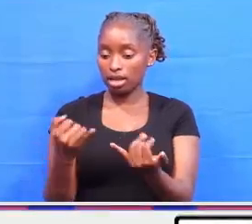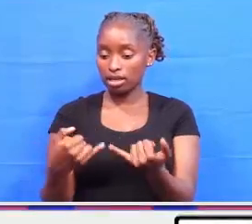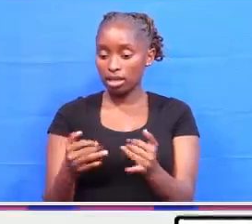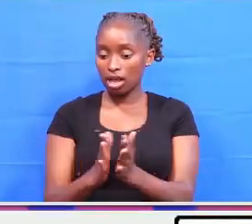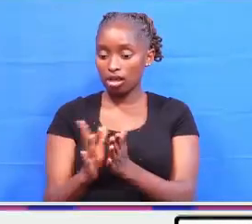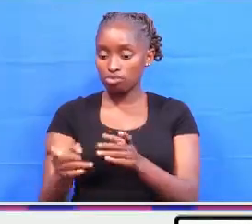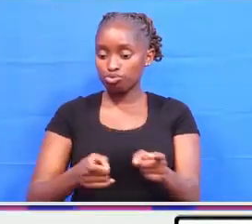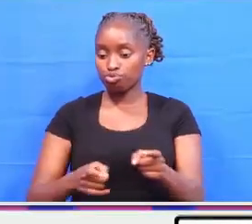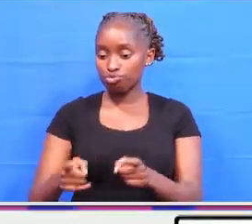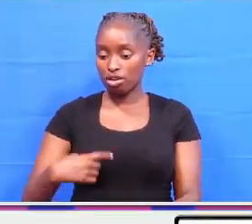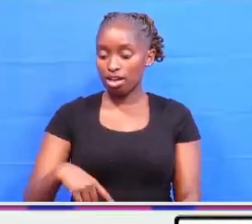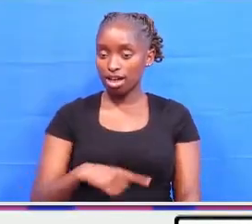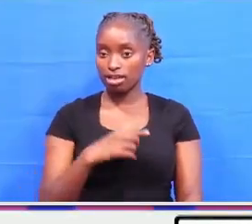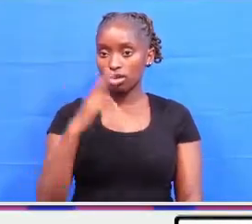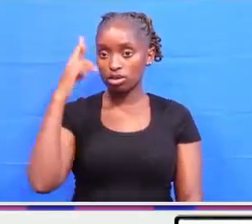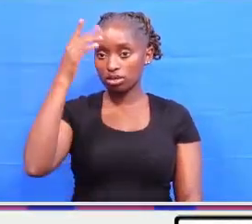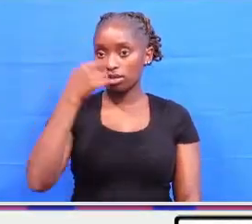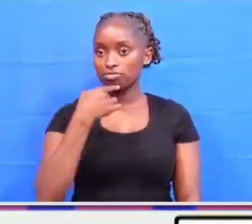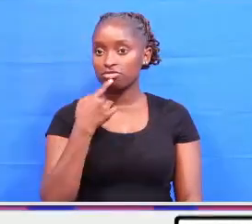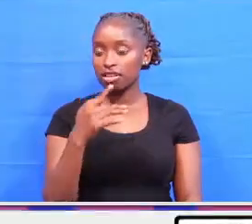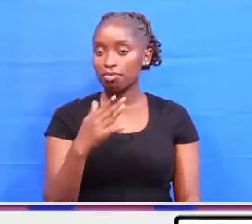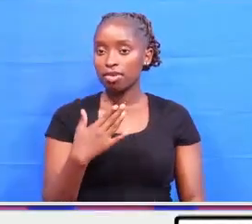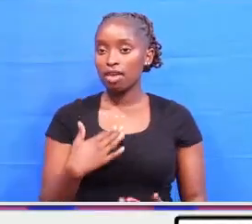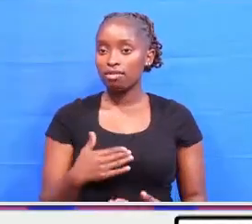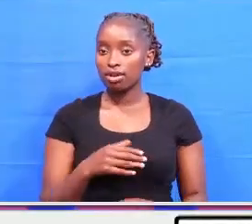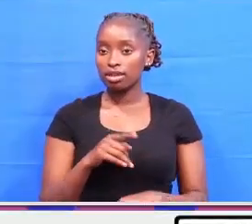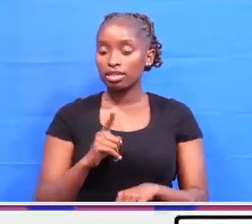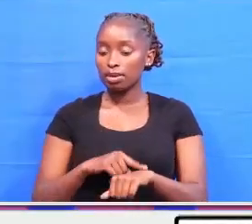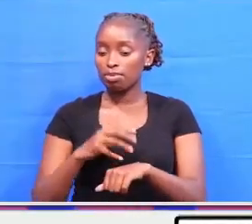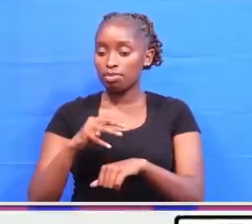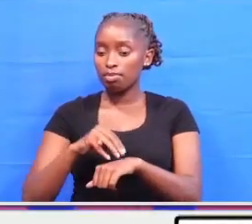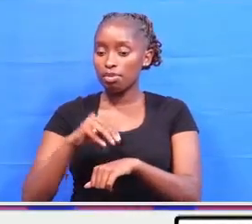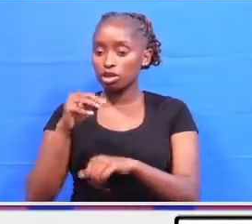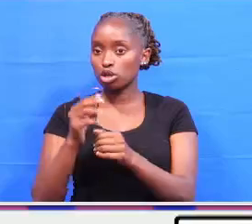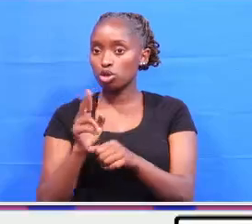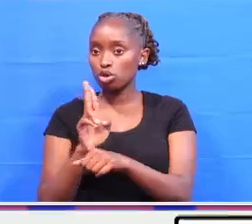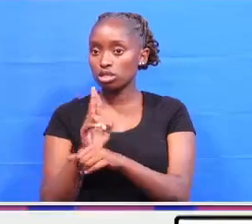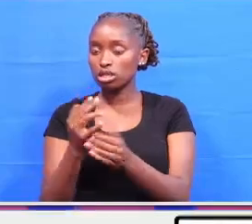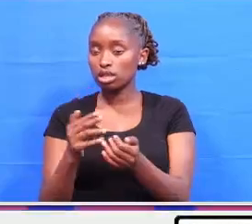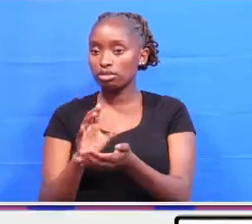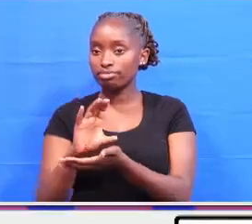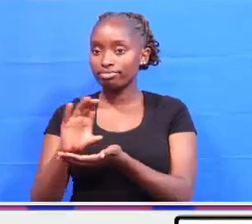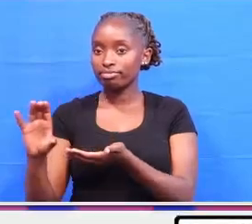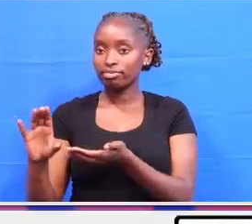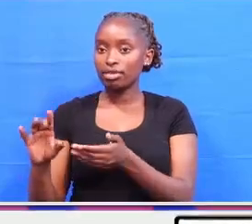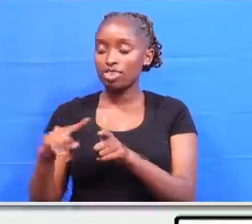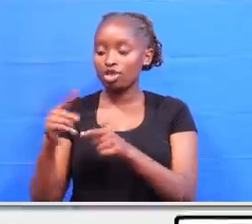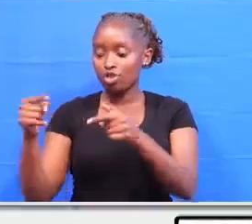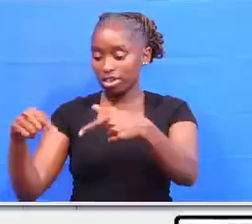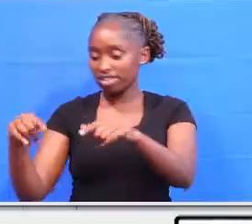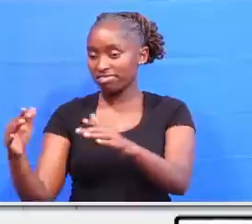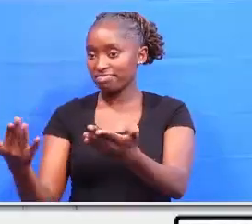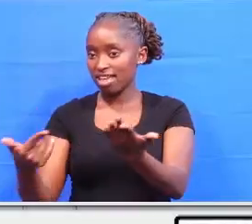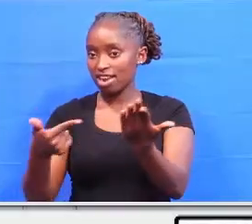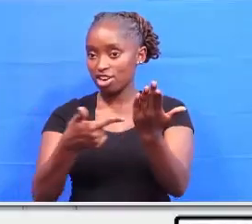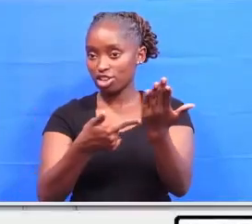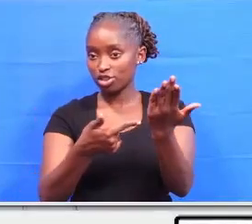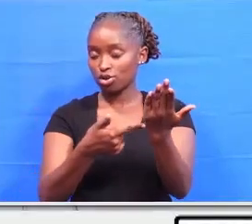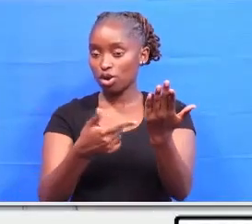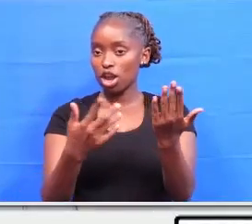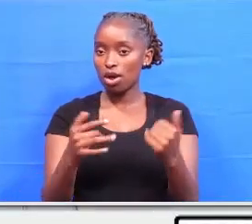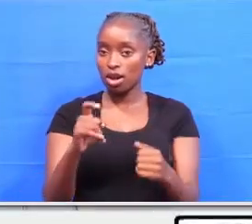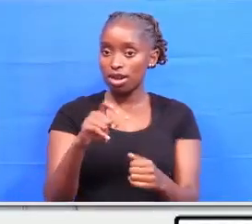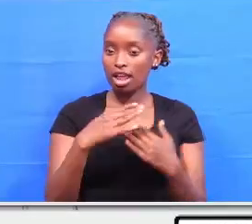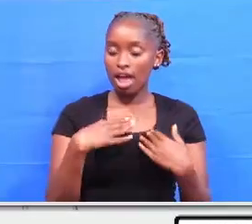is because they say, as long as you're using M-Pesa to disburse and collect, right, you're digital. Right. So you got to be regulated